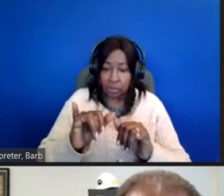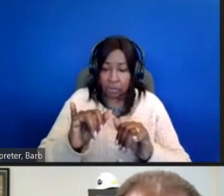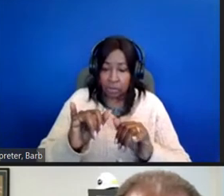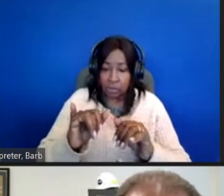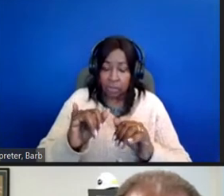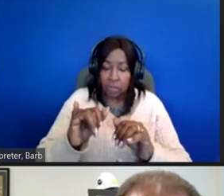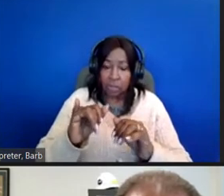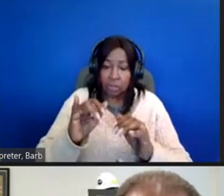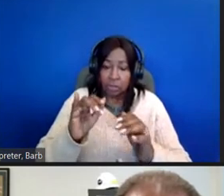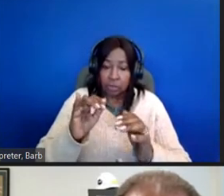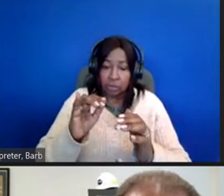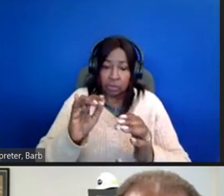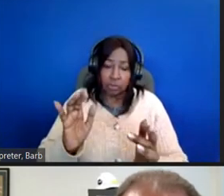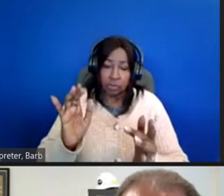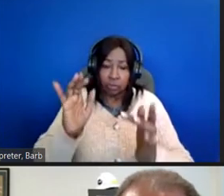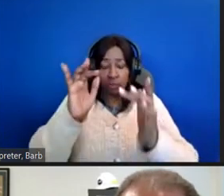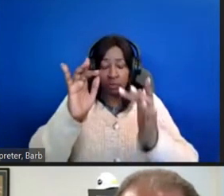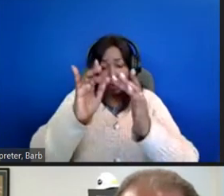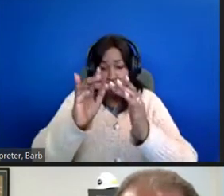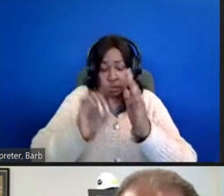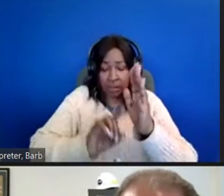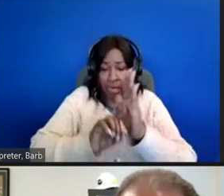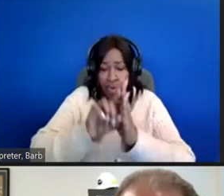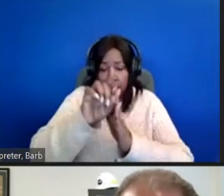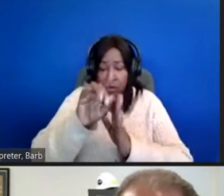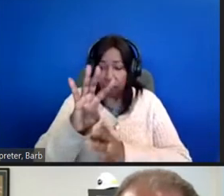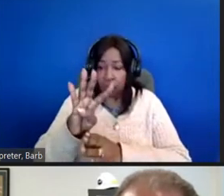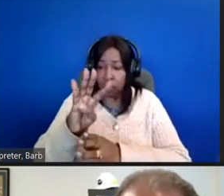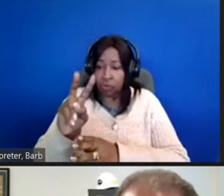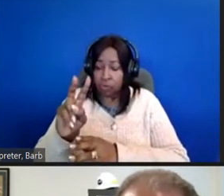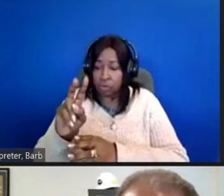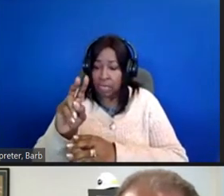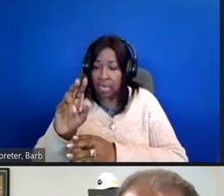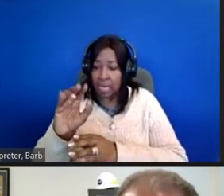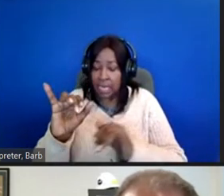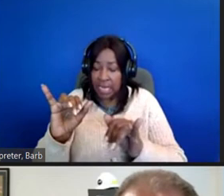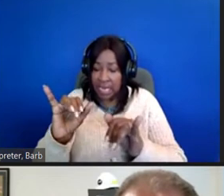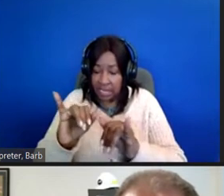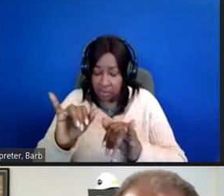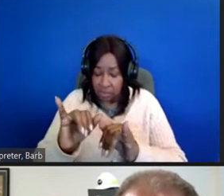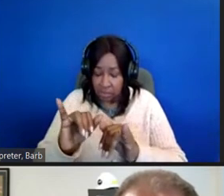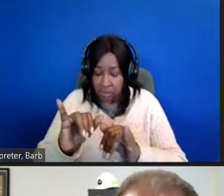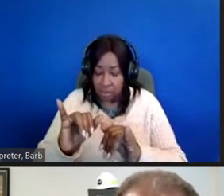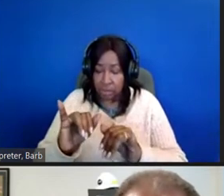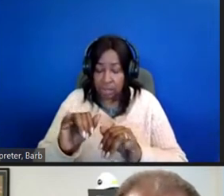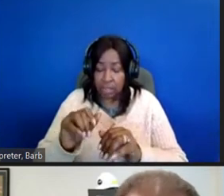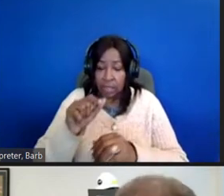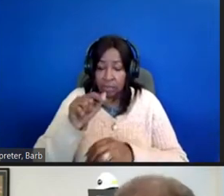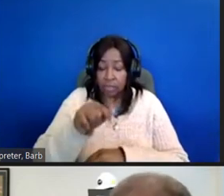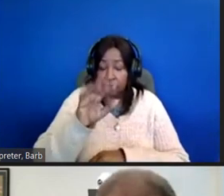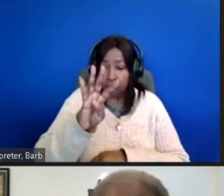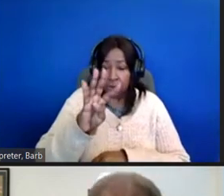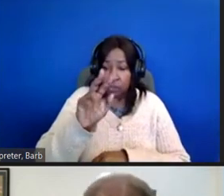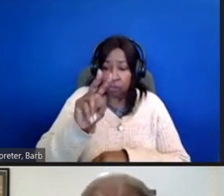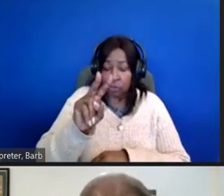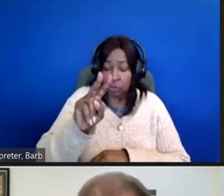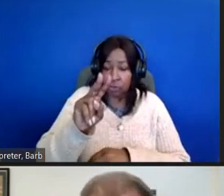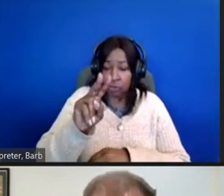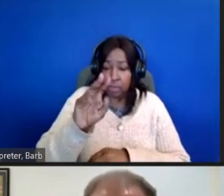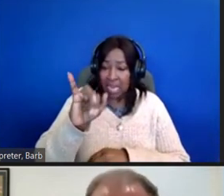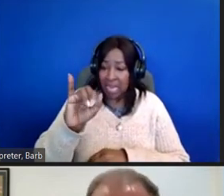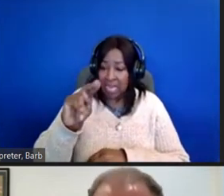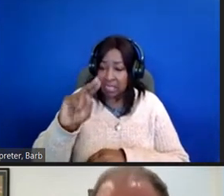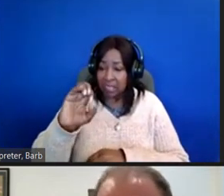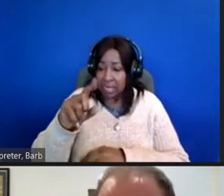inches, the top of the rail on which the car's wheels run. This 42-inch height is the CTA